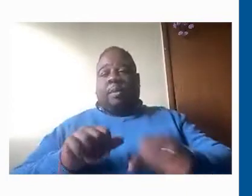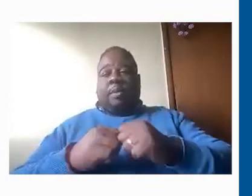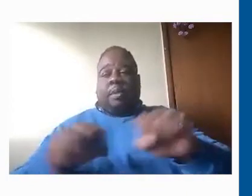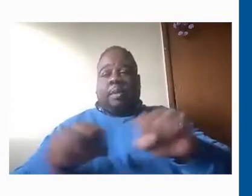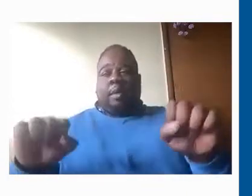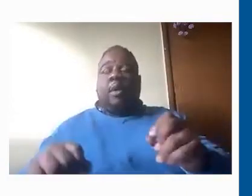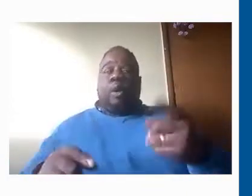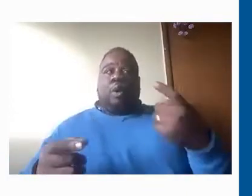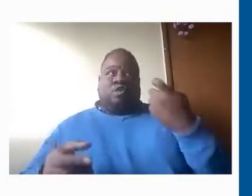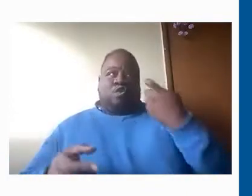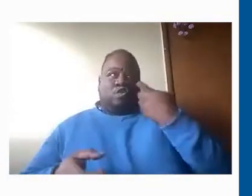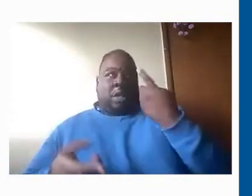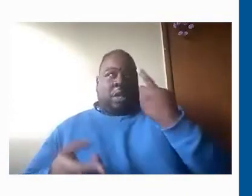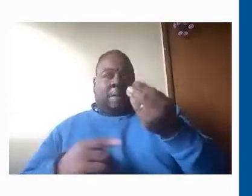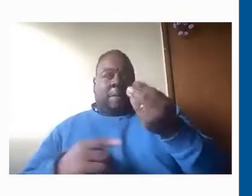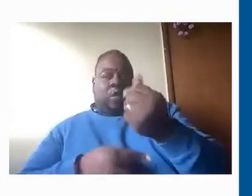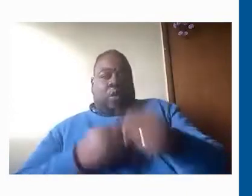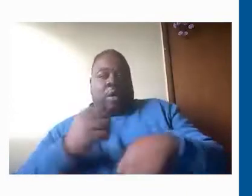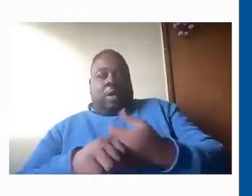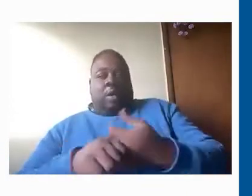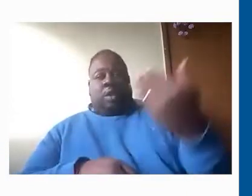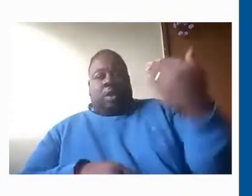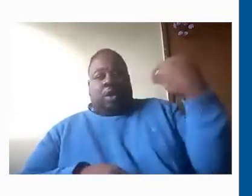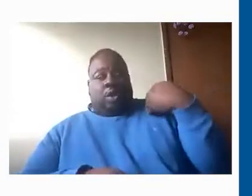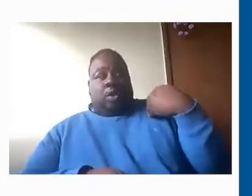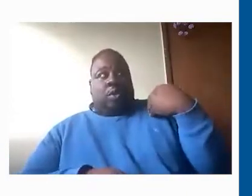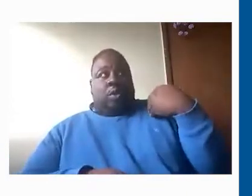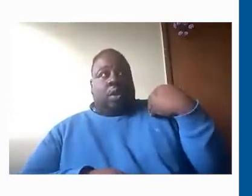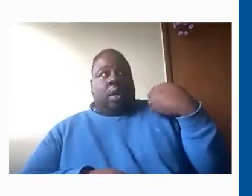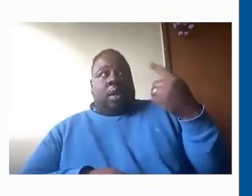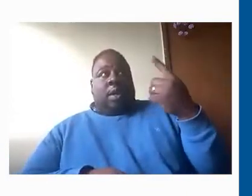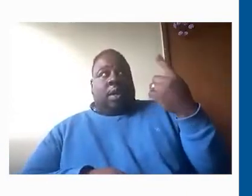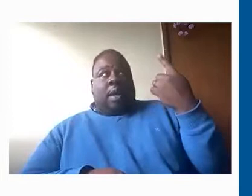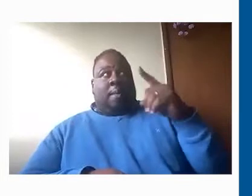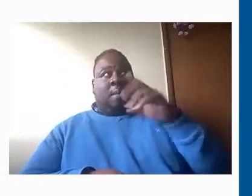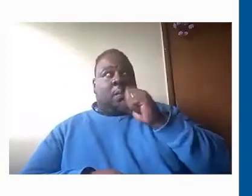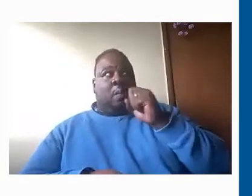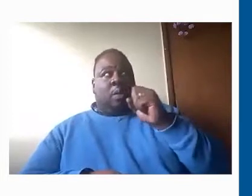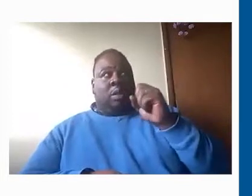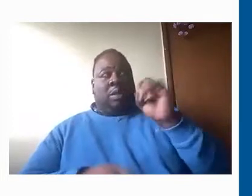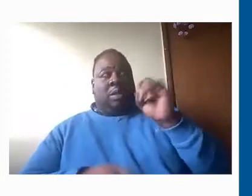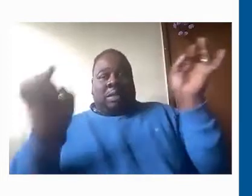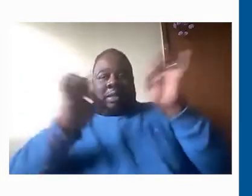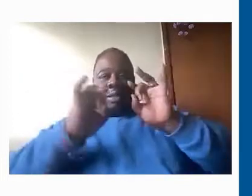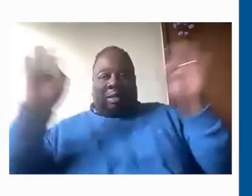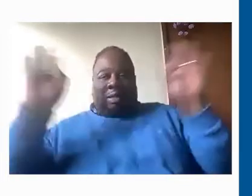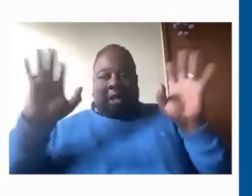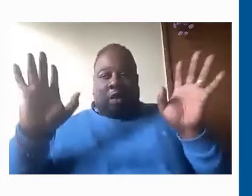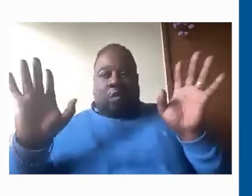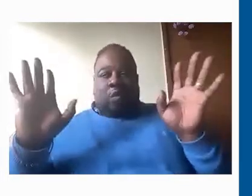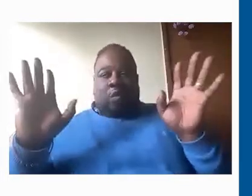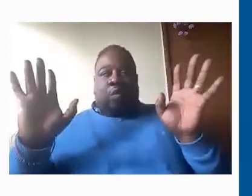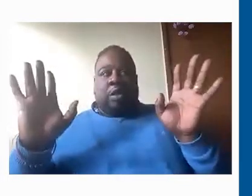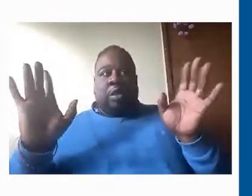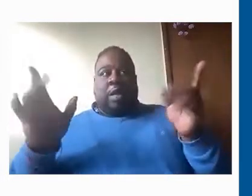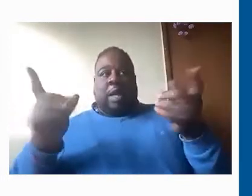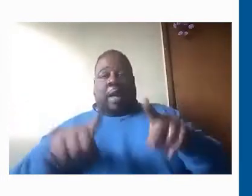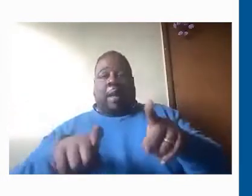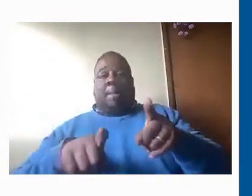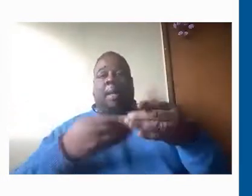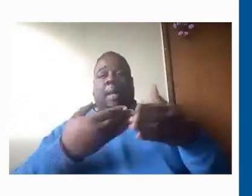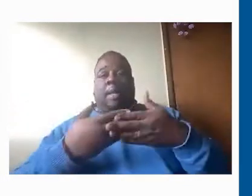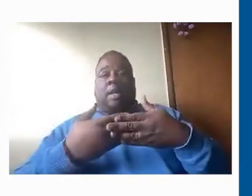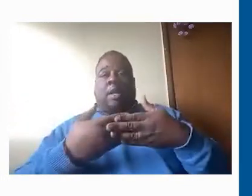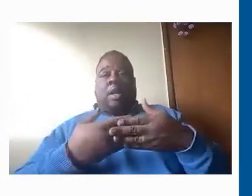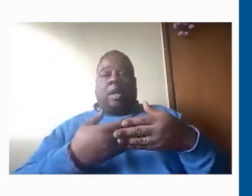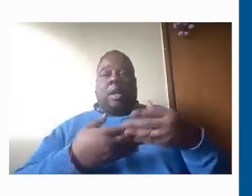ago, Vision Sales Manor, there was an actual terrorist incident that happened near Vision Sales Manor. And we worked with